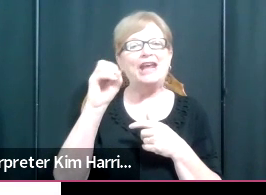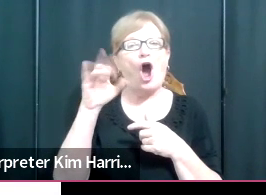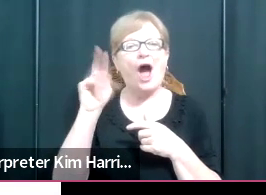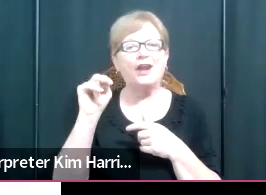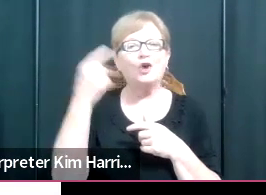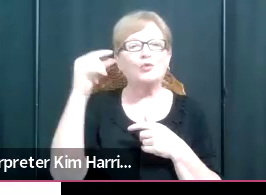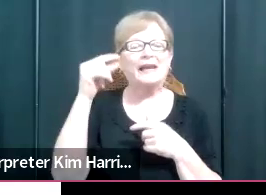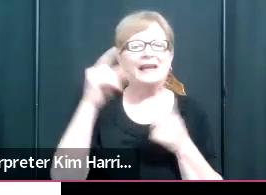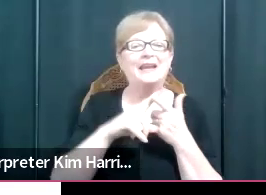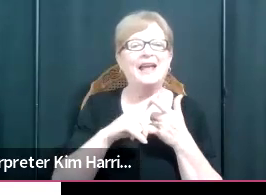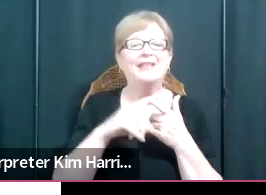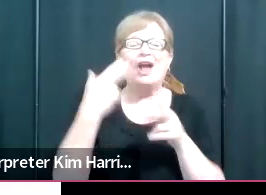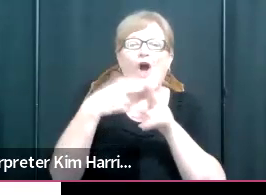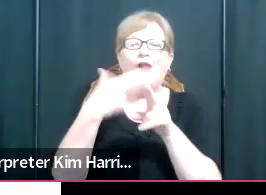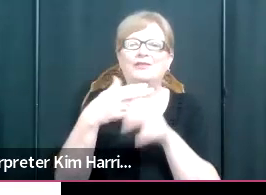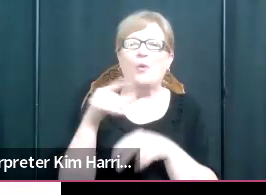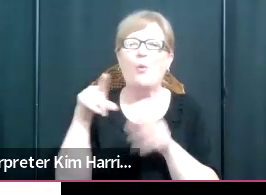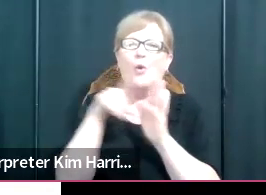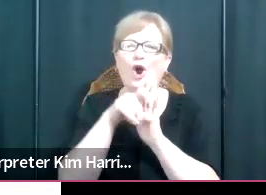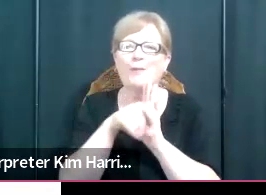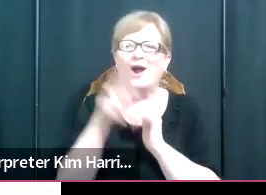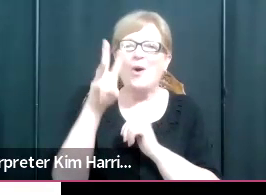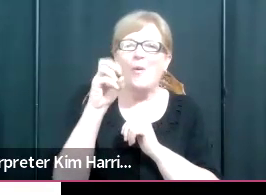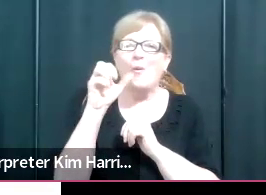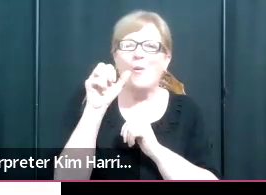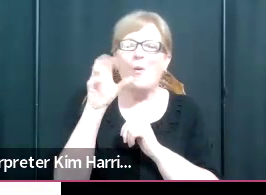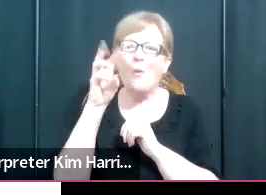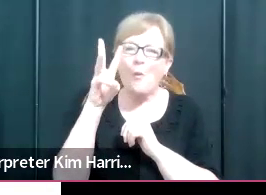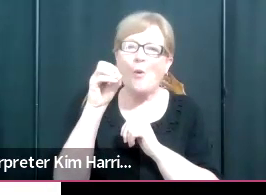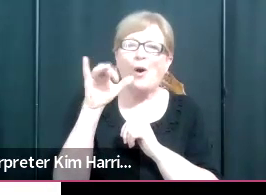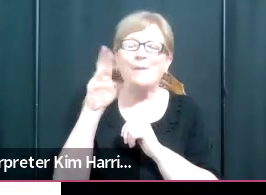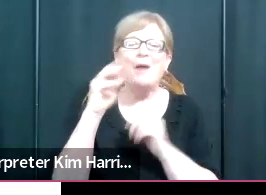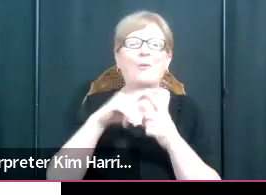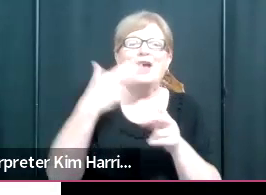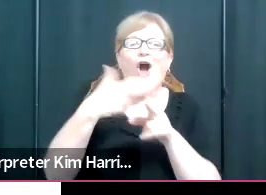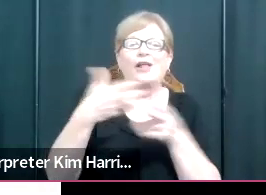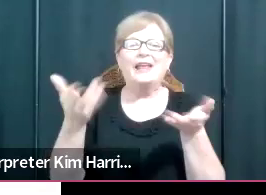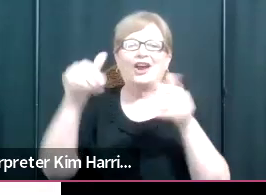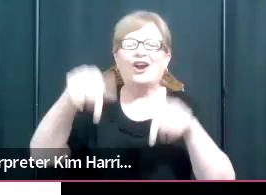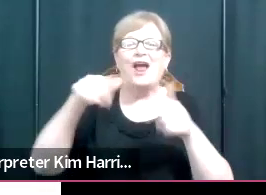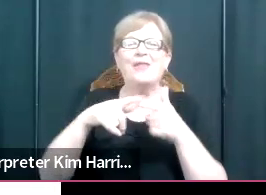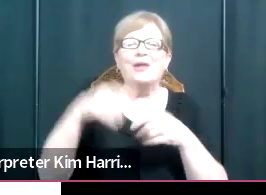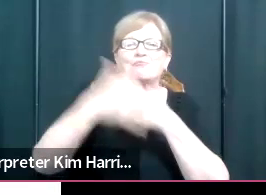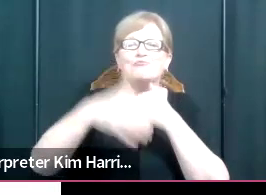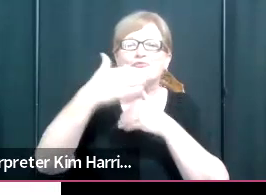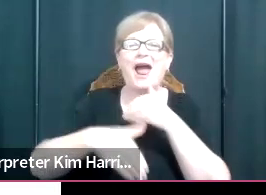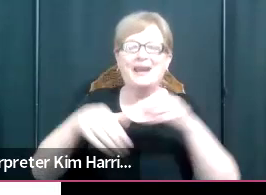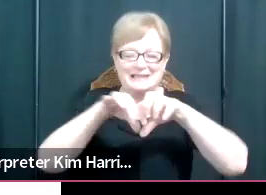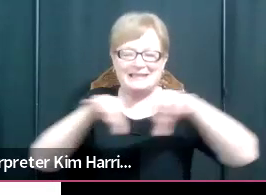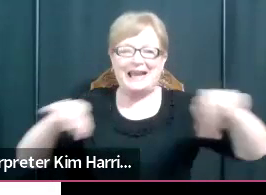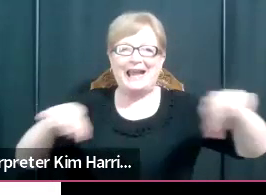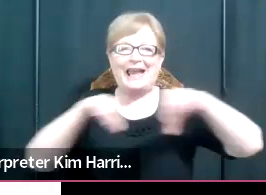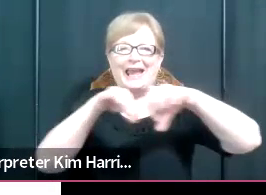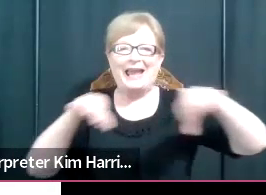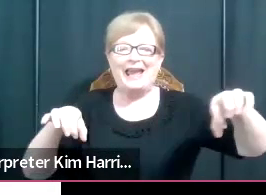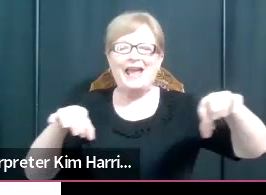toy. They call it the worm. In our office, it's affectionately known as the breadstick because when you kind of squish it, it